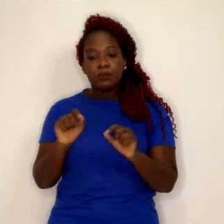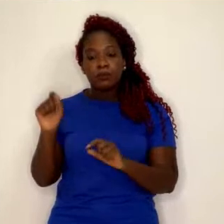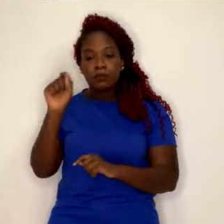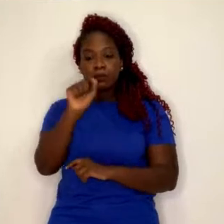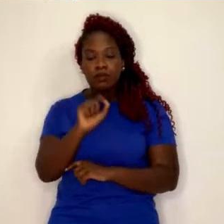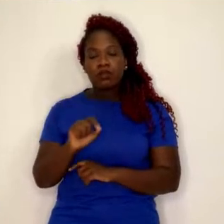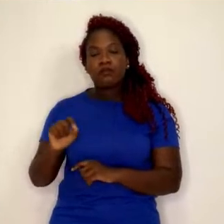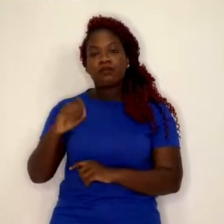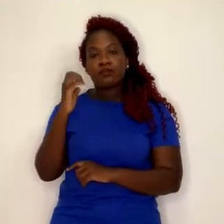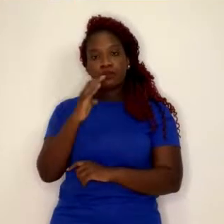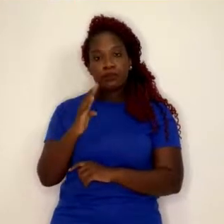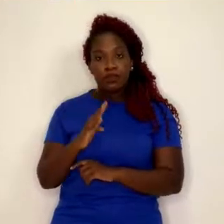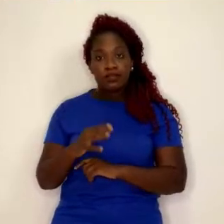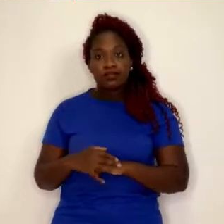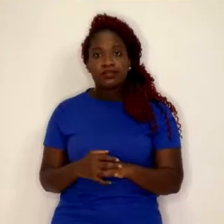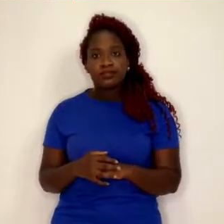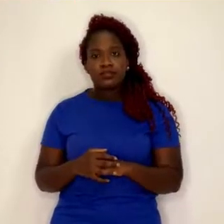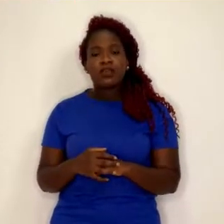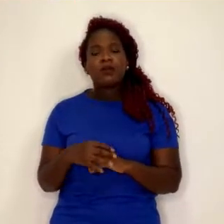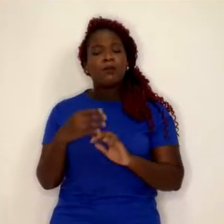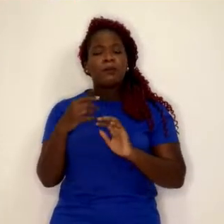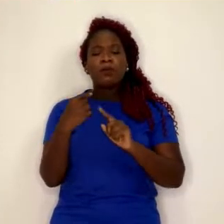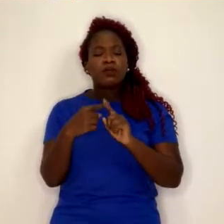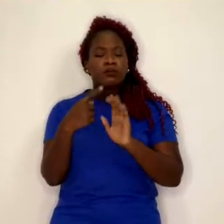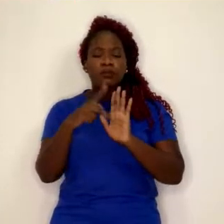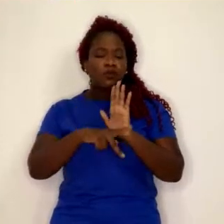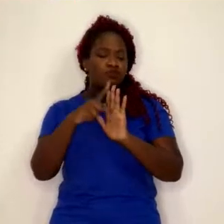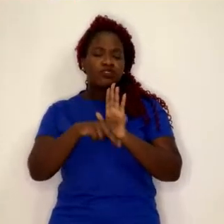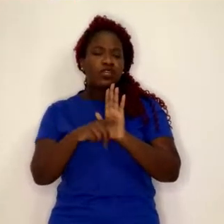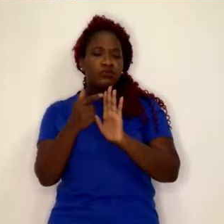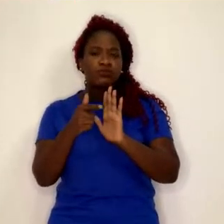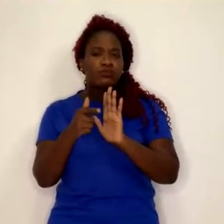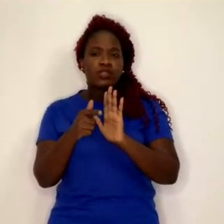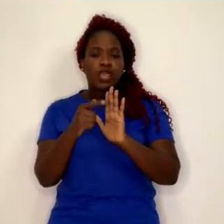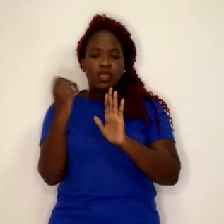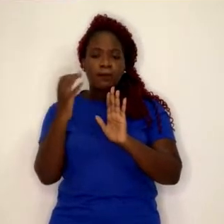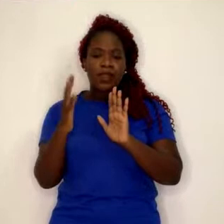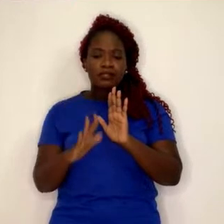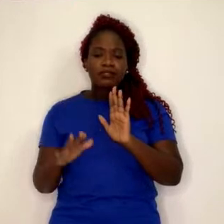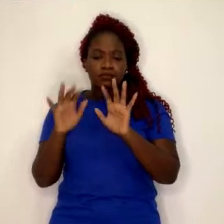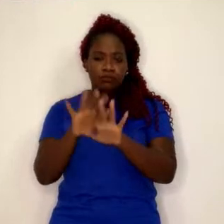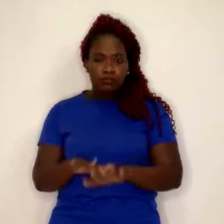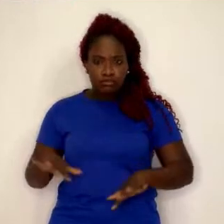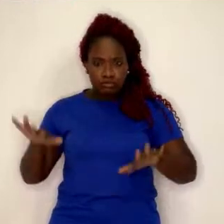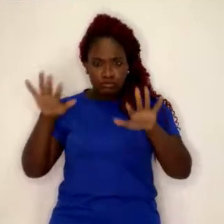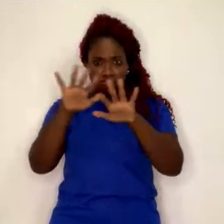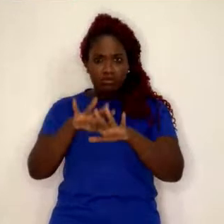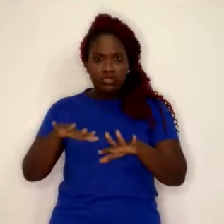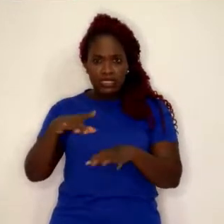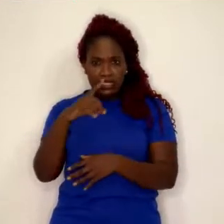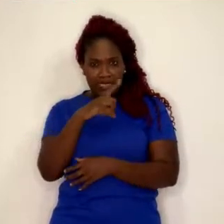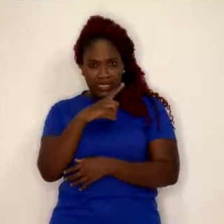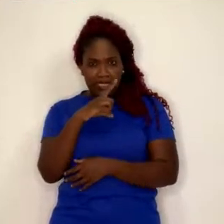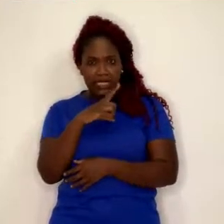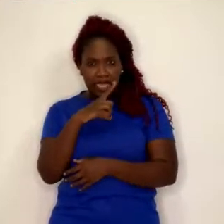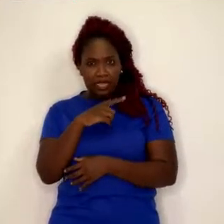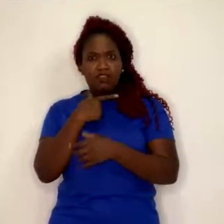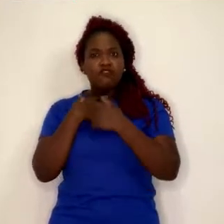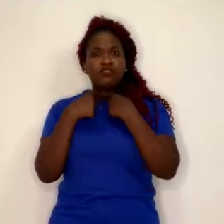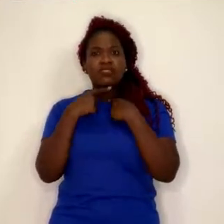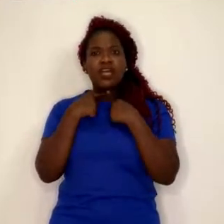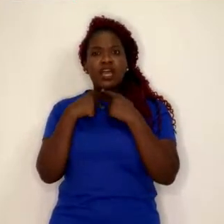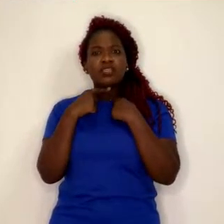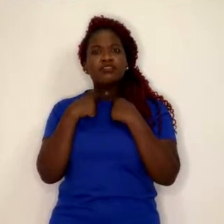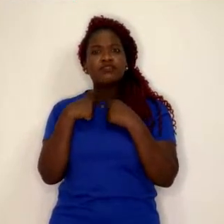in Brazil, all over Brazil. So why don't we have projects like this on a nationwide scale? Is there,